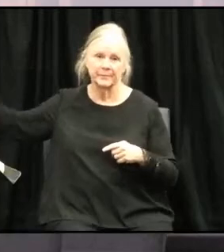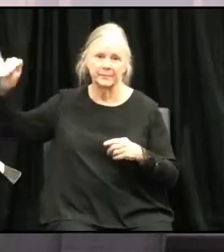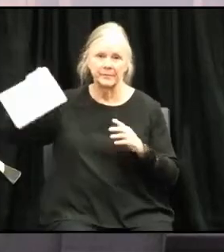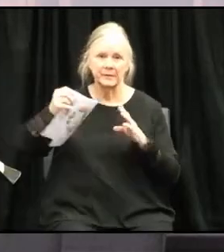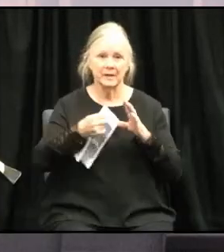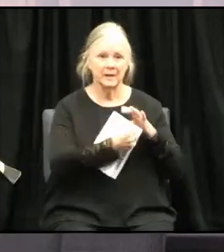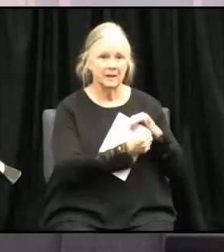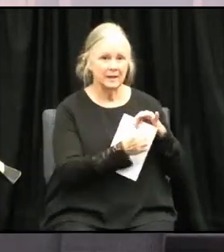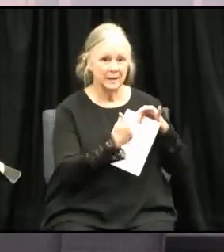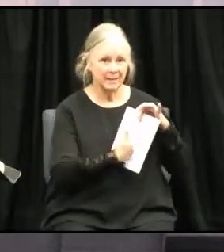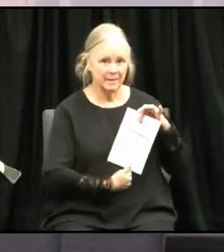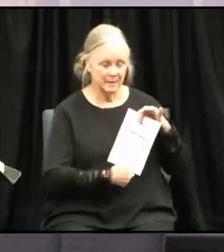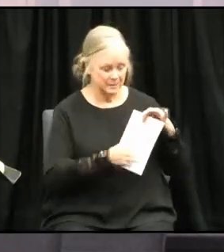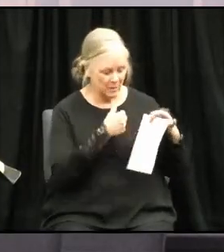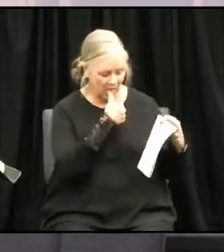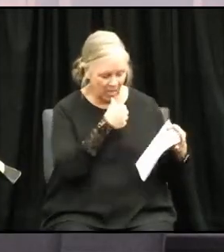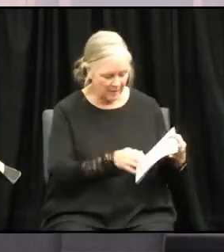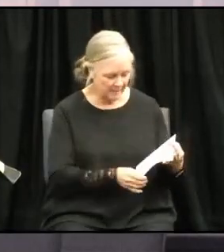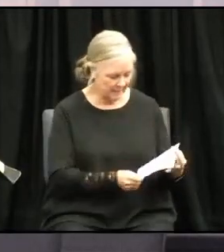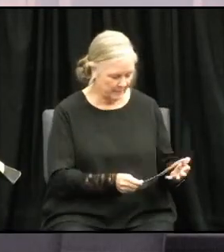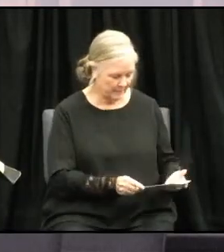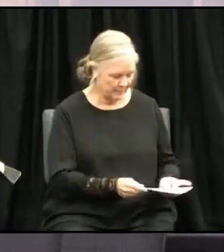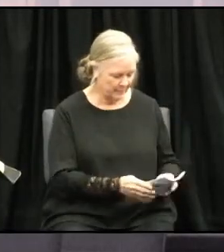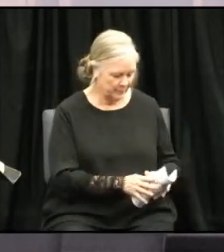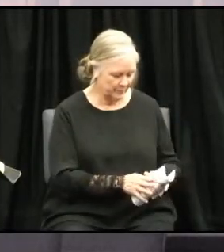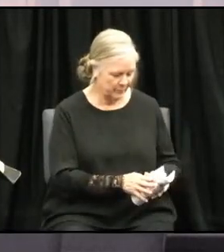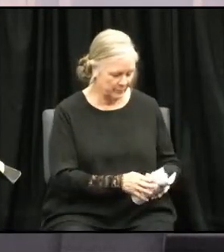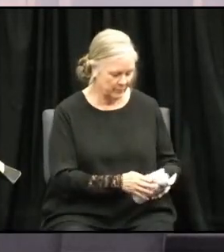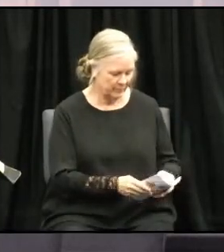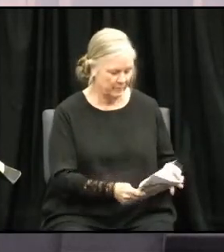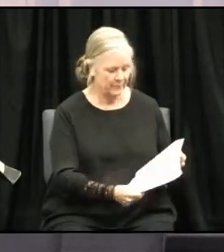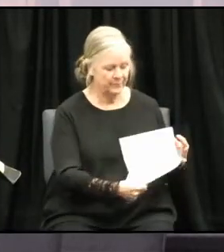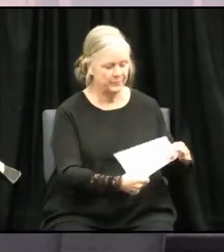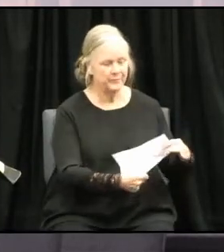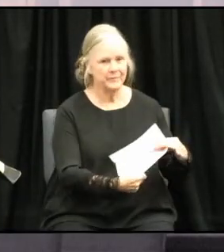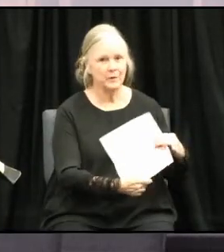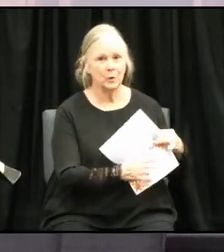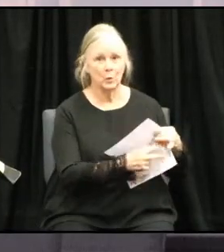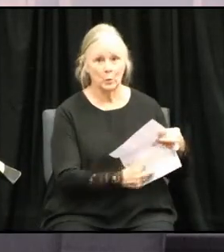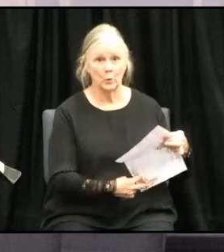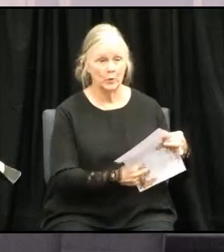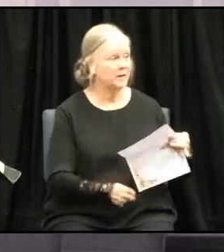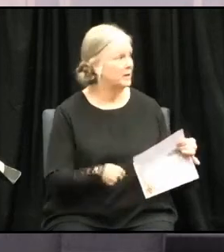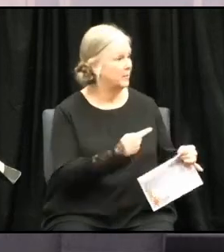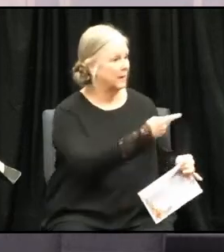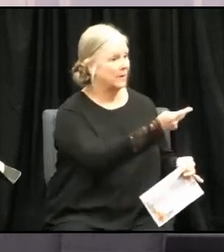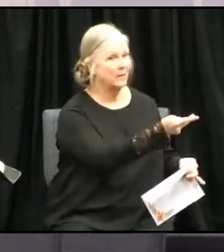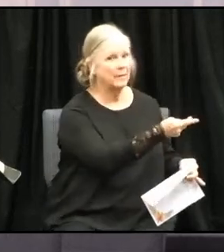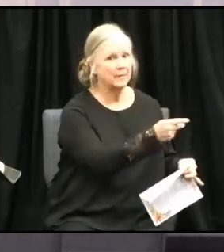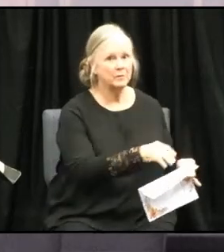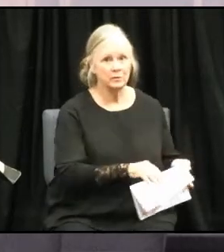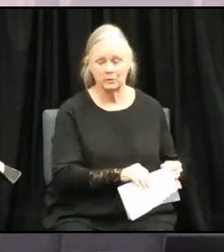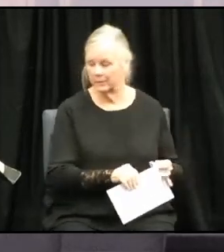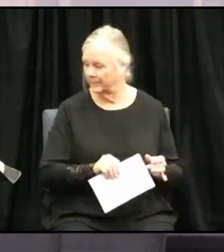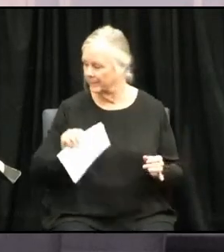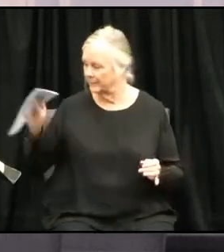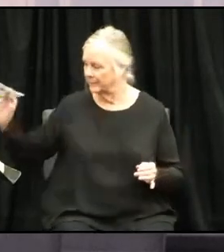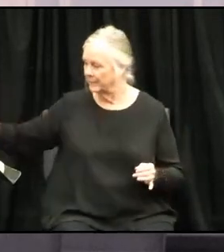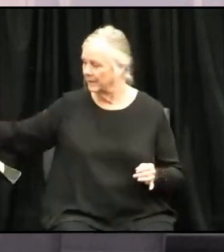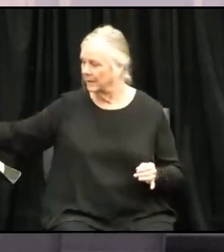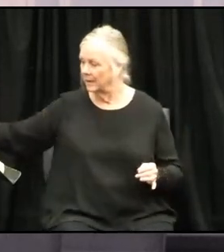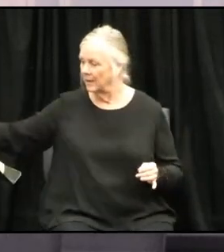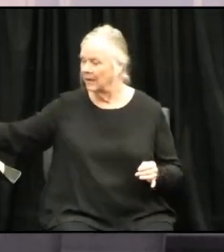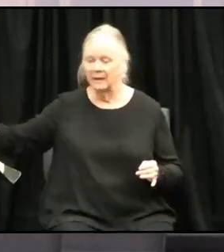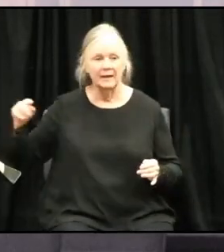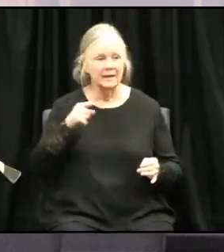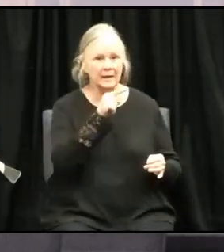know y'all were still serving in Saskatchewan, Canada. Michael has served churches in Georgia and Canada, and